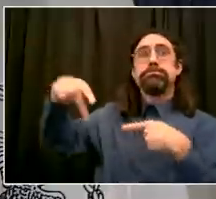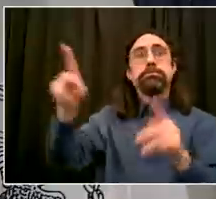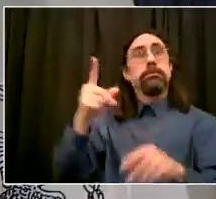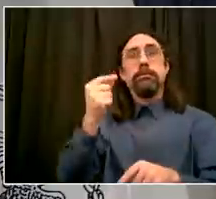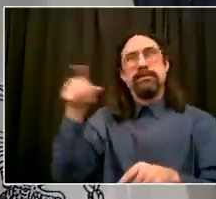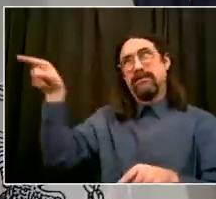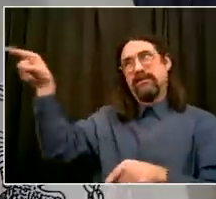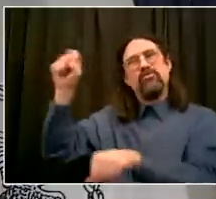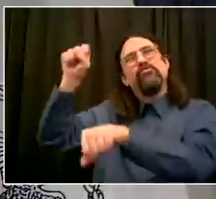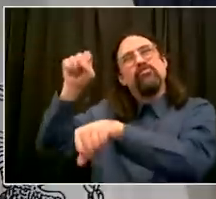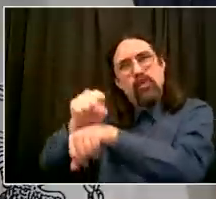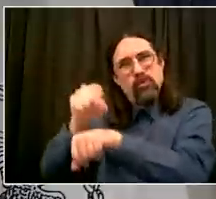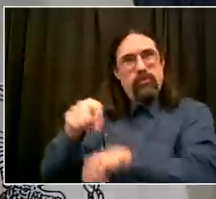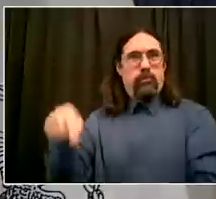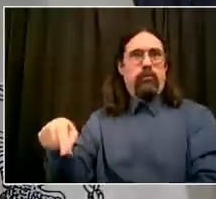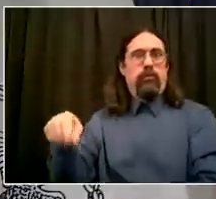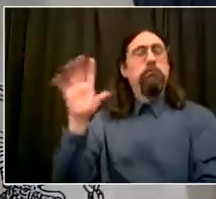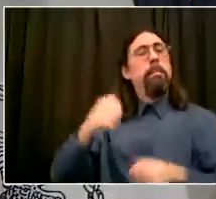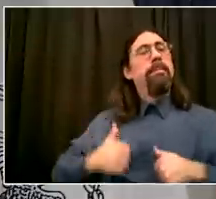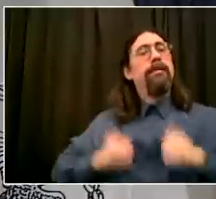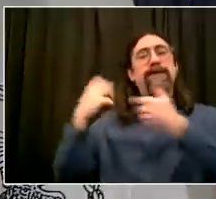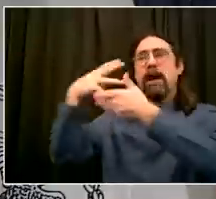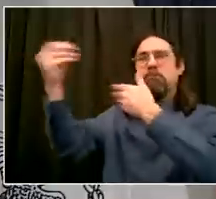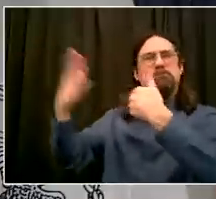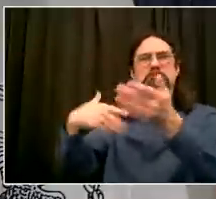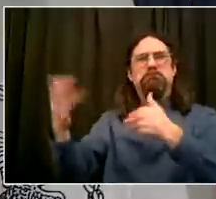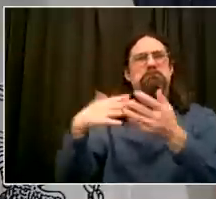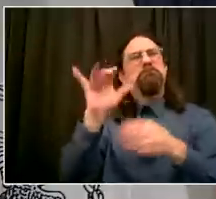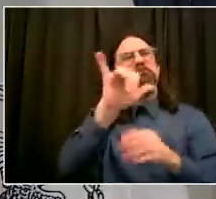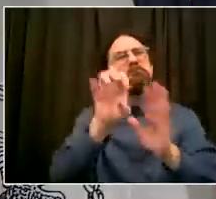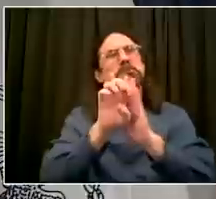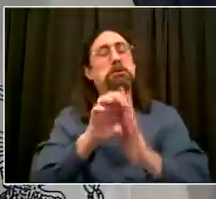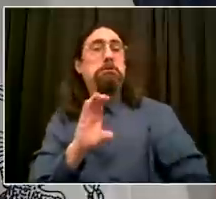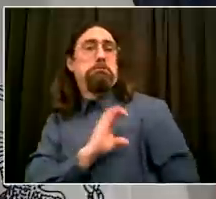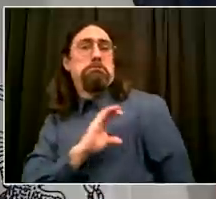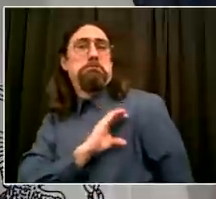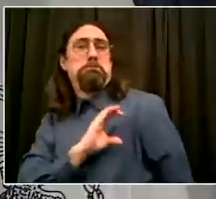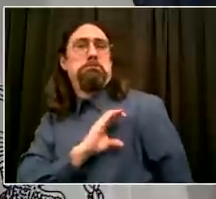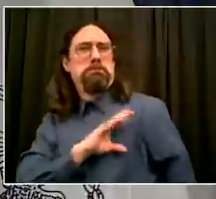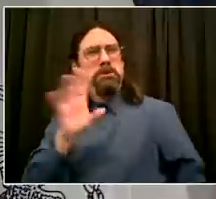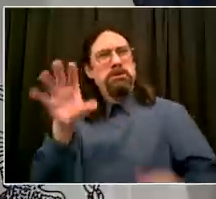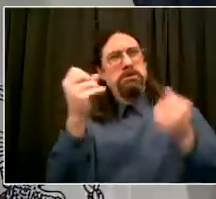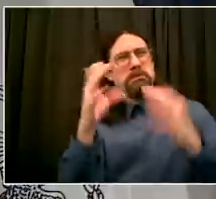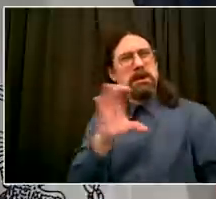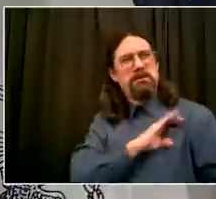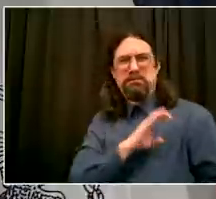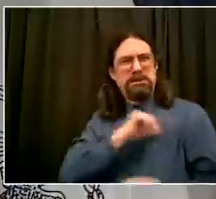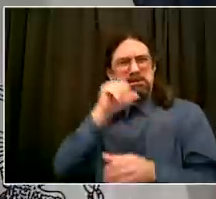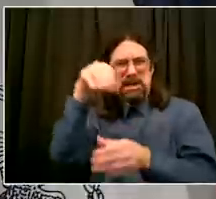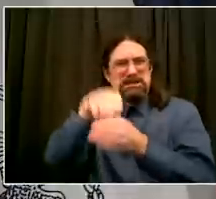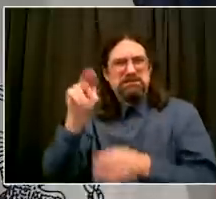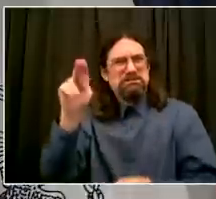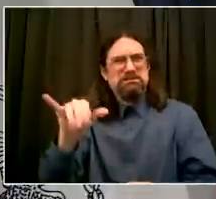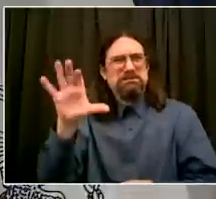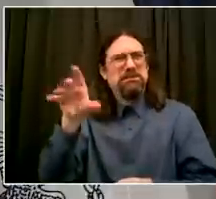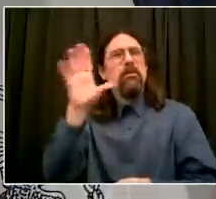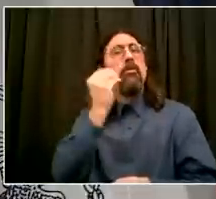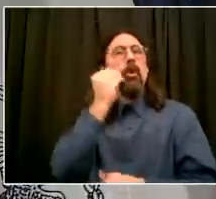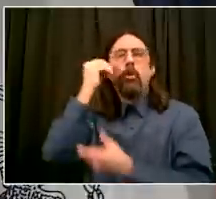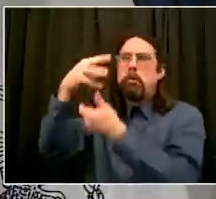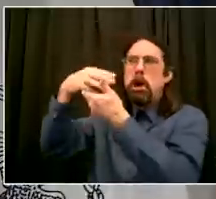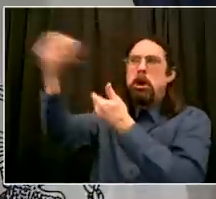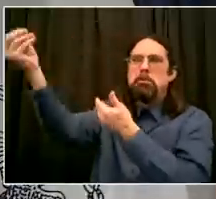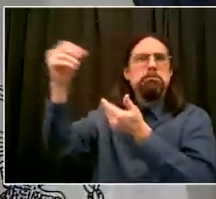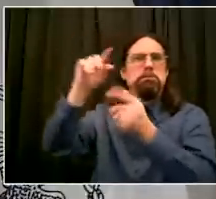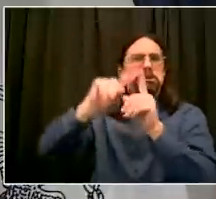also deserve the shot. But if someone is from outside the five boroughs, is not a healthcare worker or a first responder or a